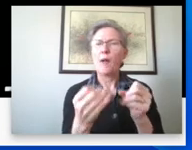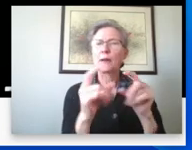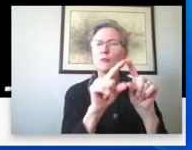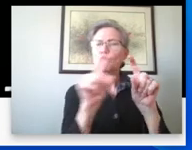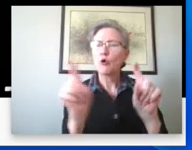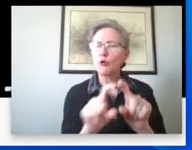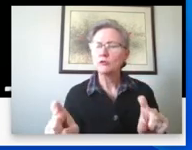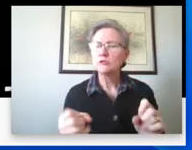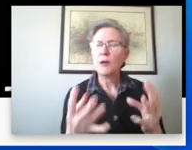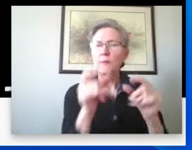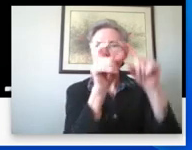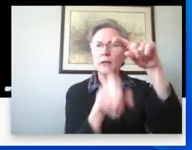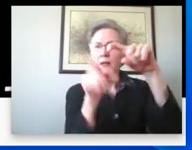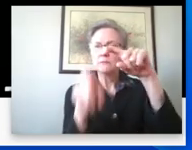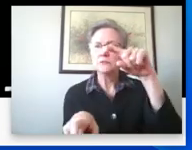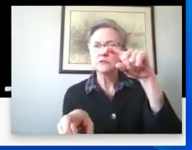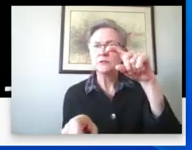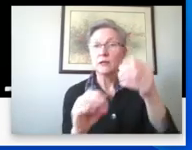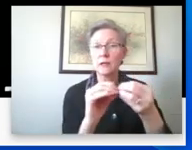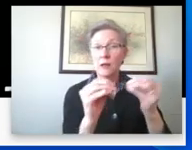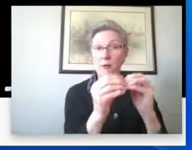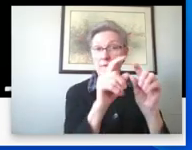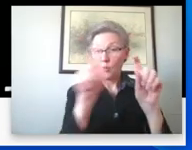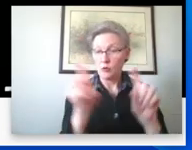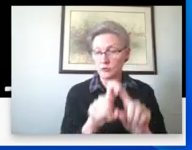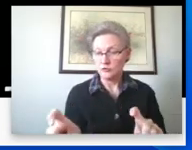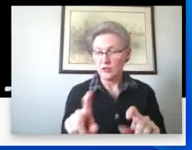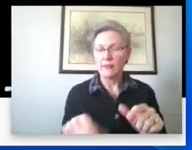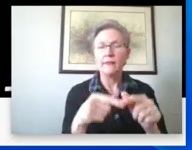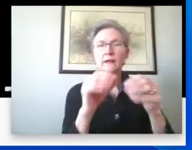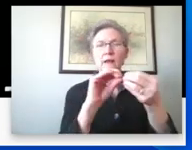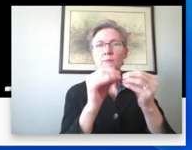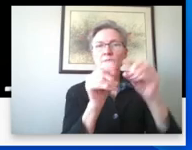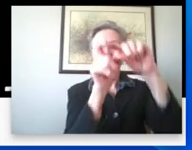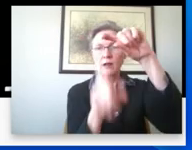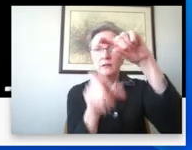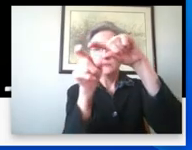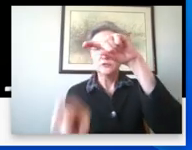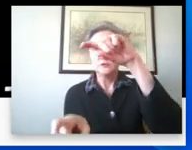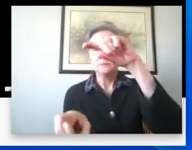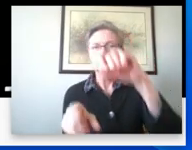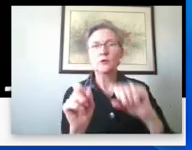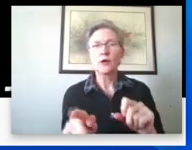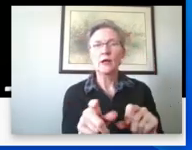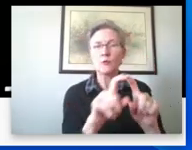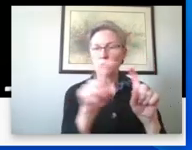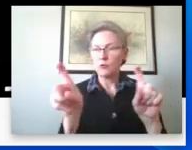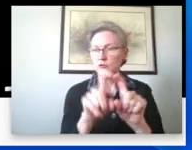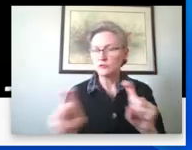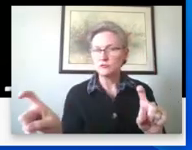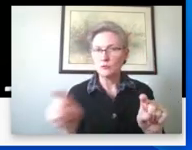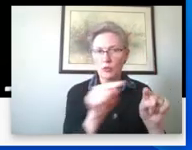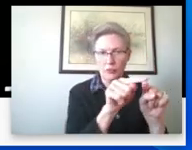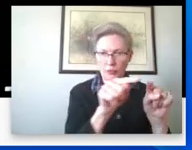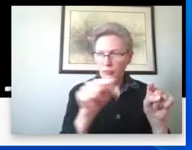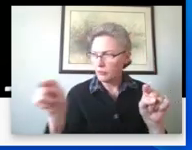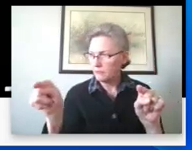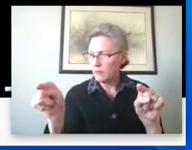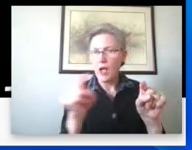how many columns. So the number of rows and the number of columns. Rows go this way, so I